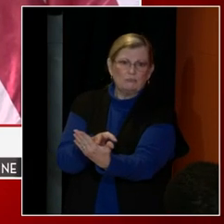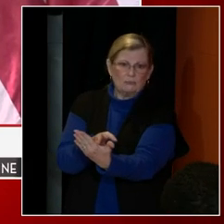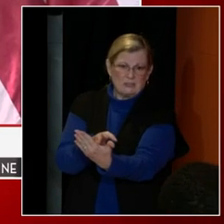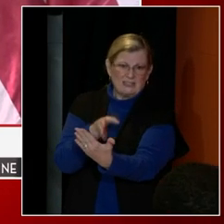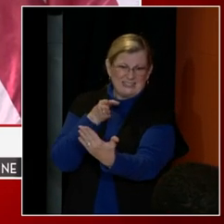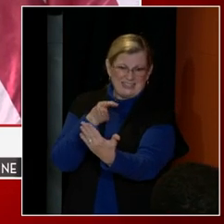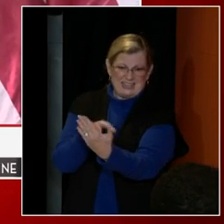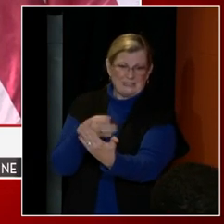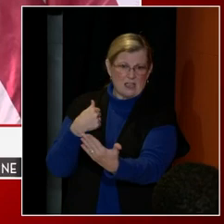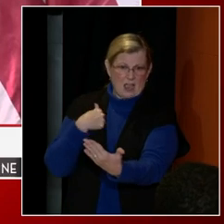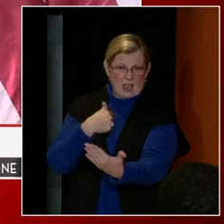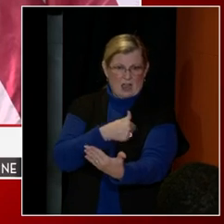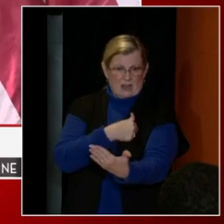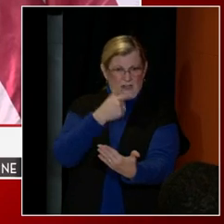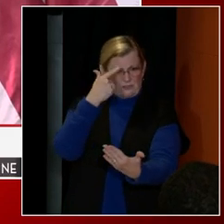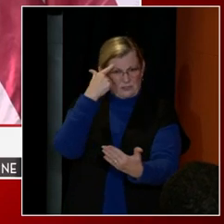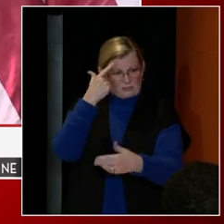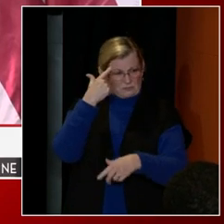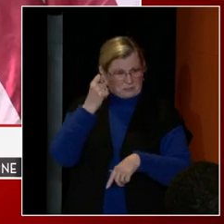think the church